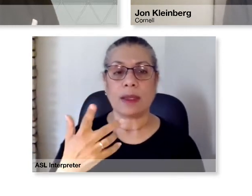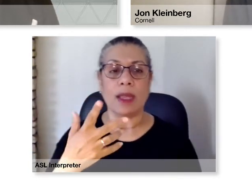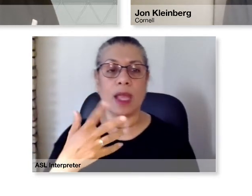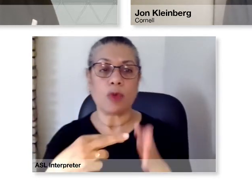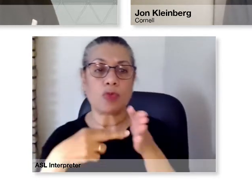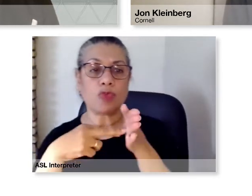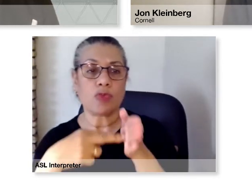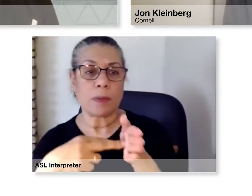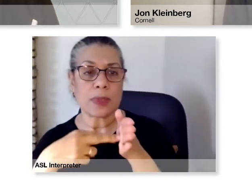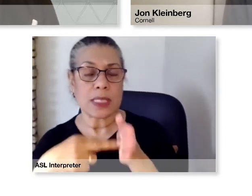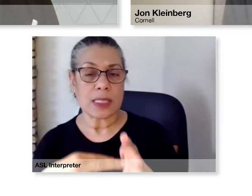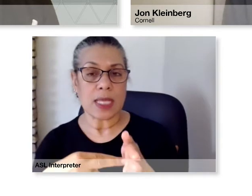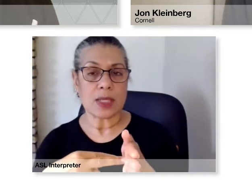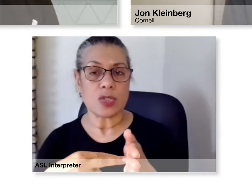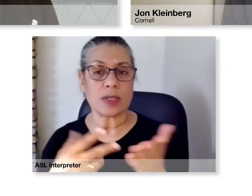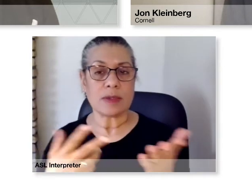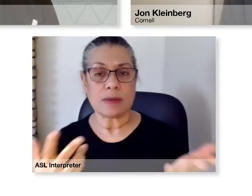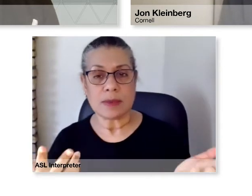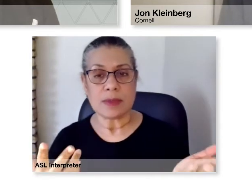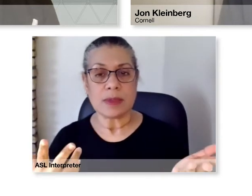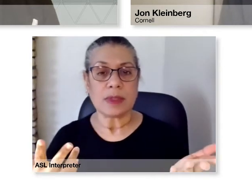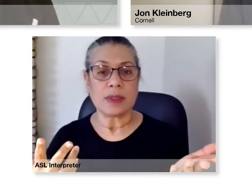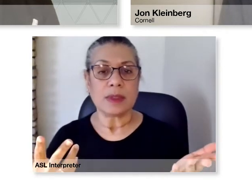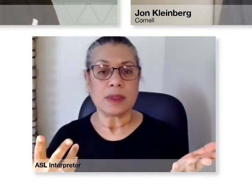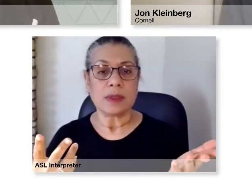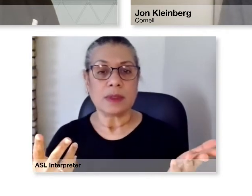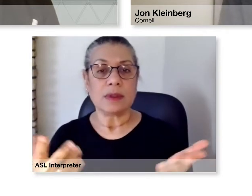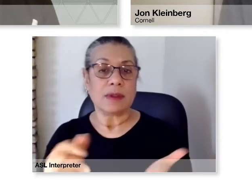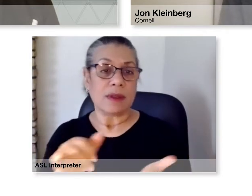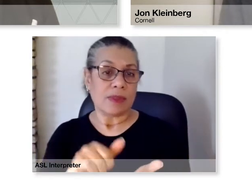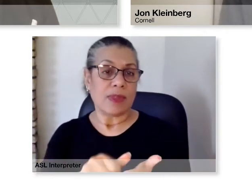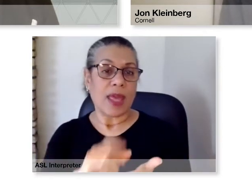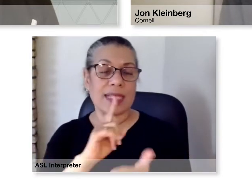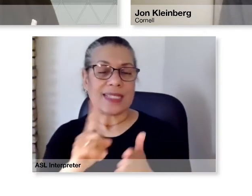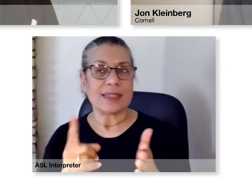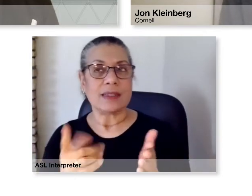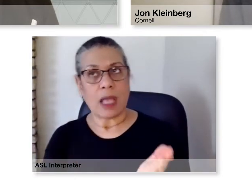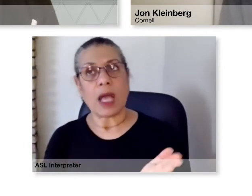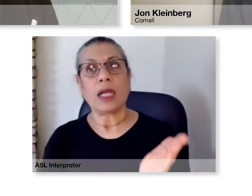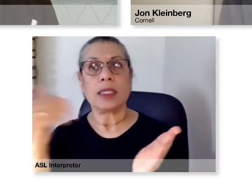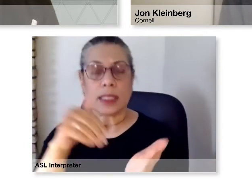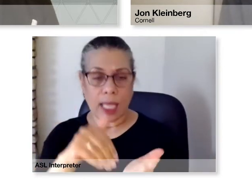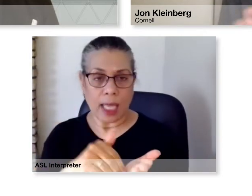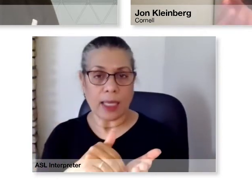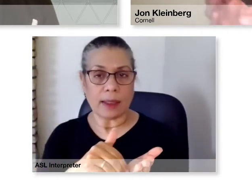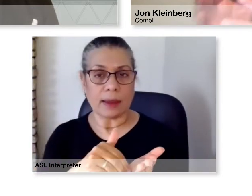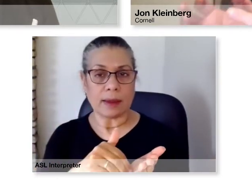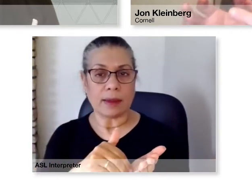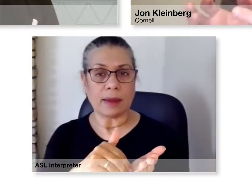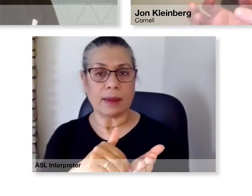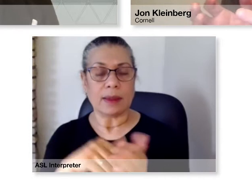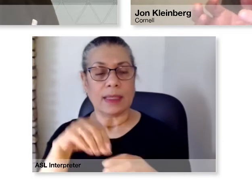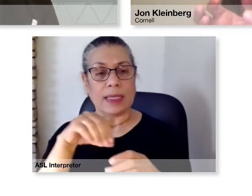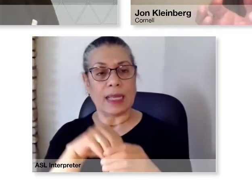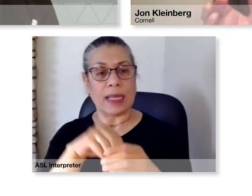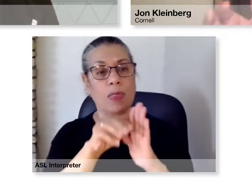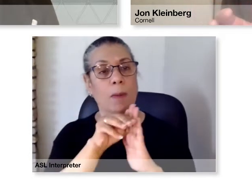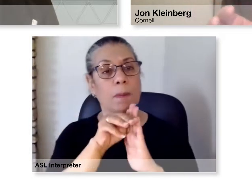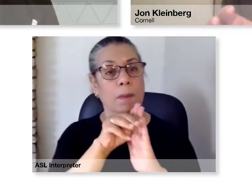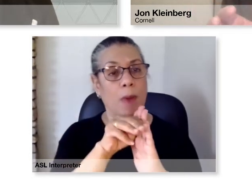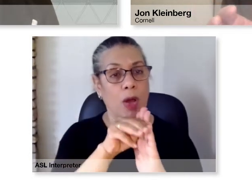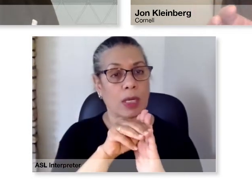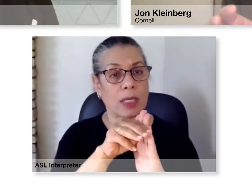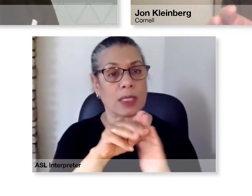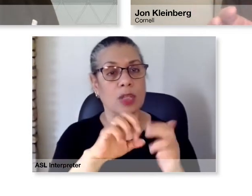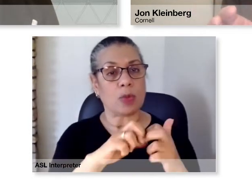of some of the events going on here, is again something that often, in the modeling of the problem, people take that as